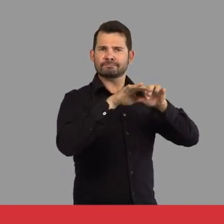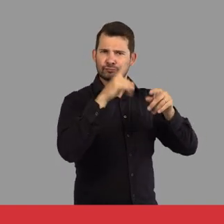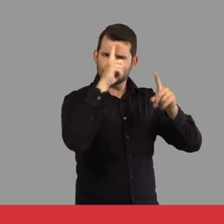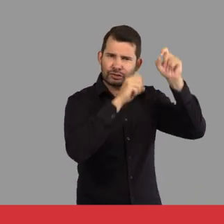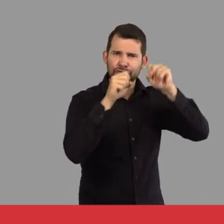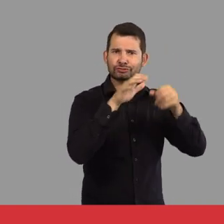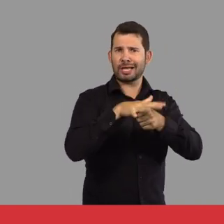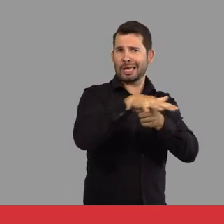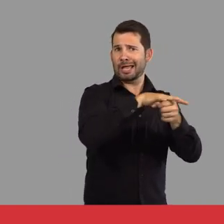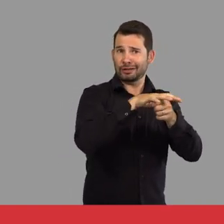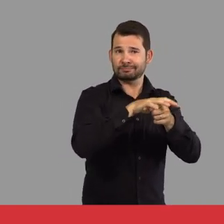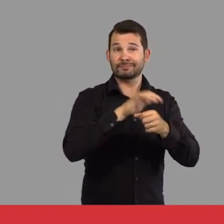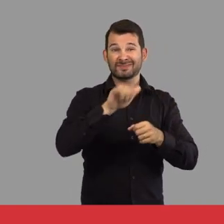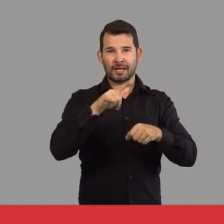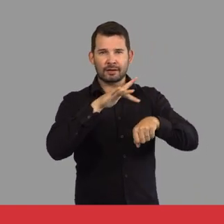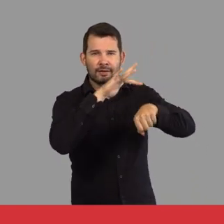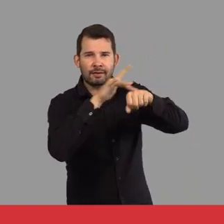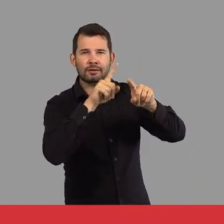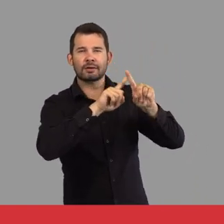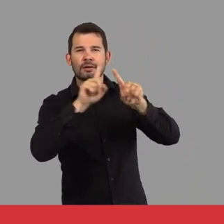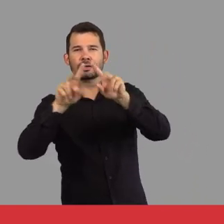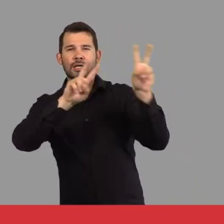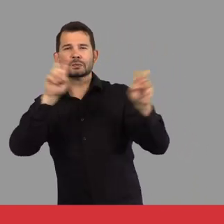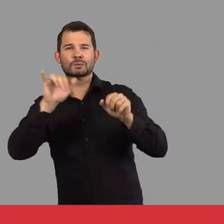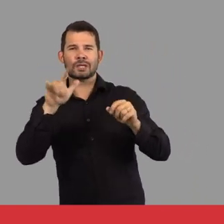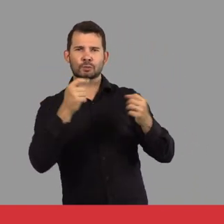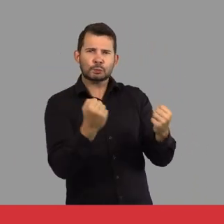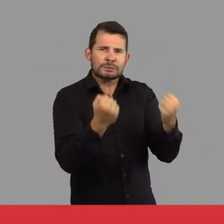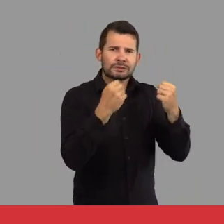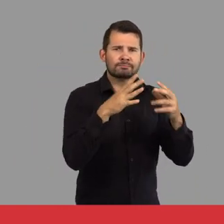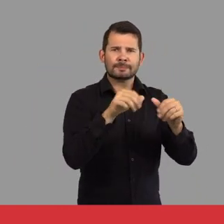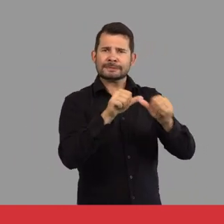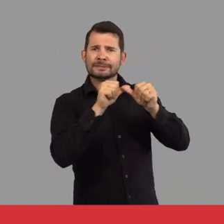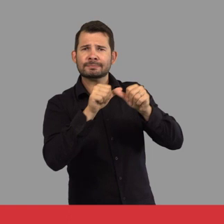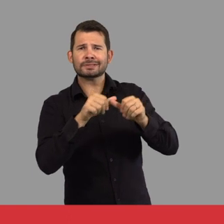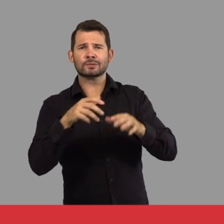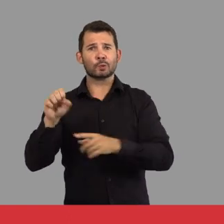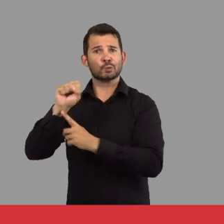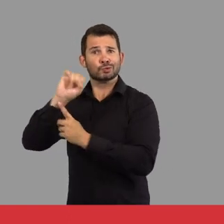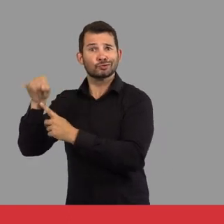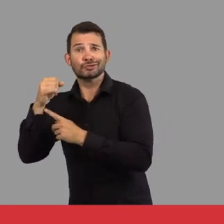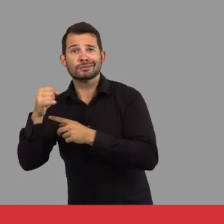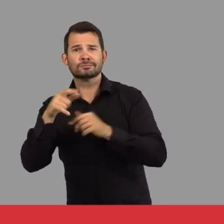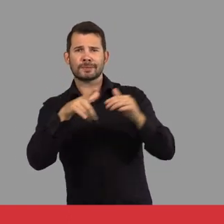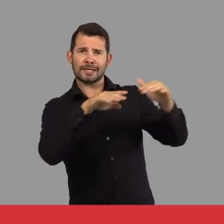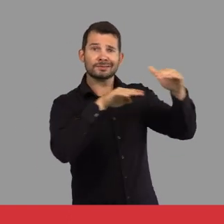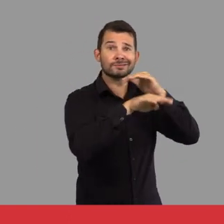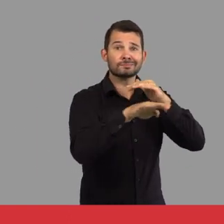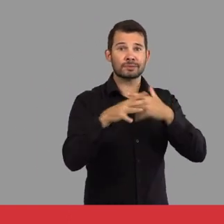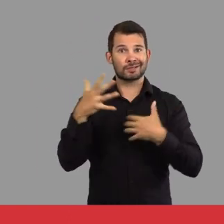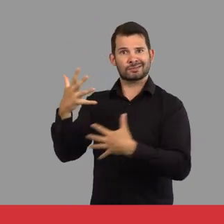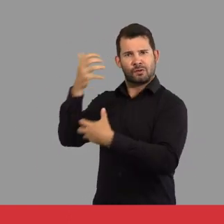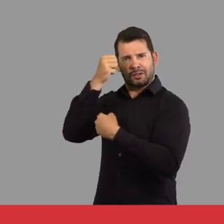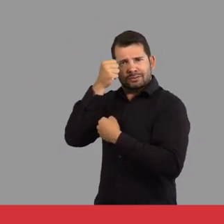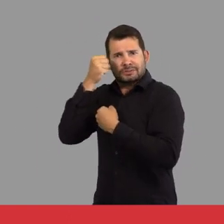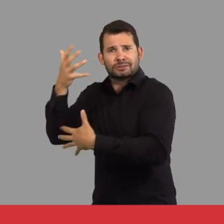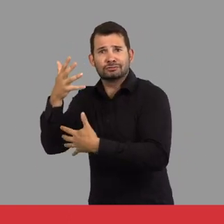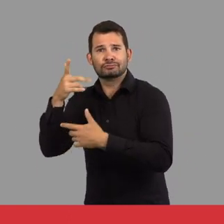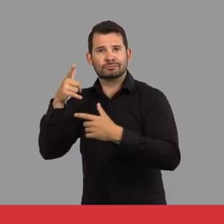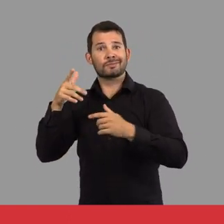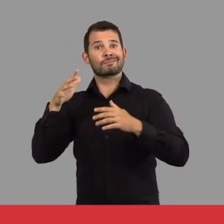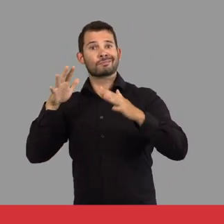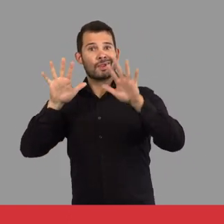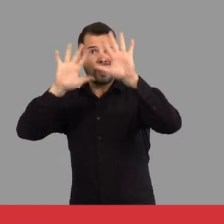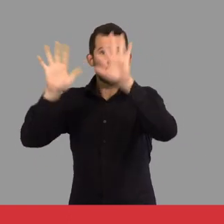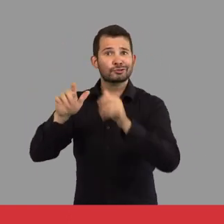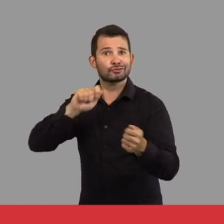key strategic areas. These touch on resilience and sustainability, social justice, accessibility,